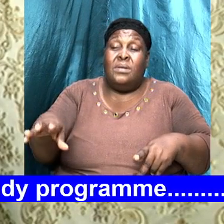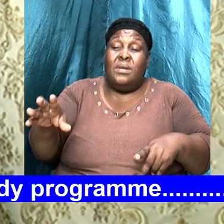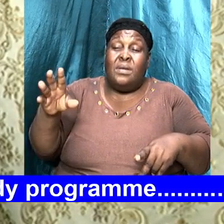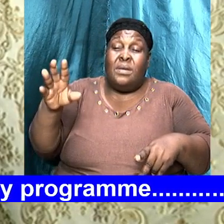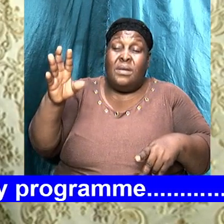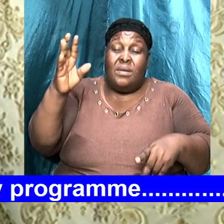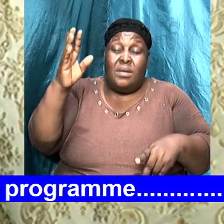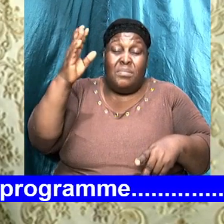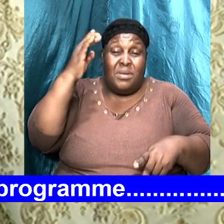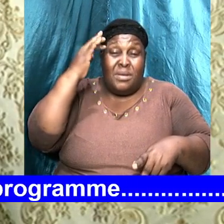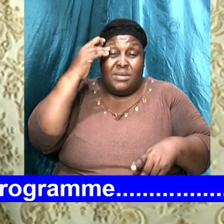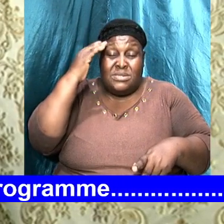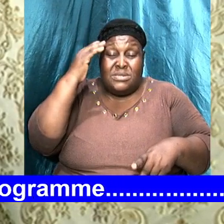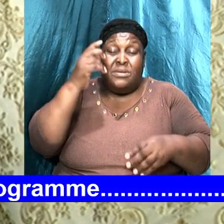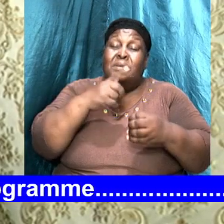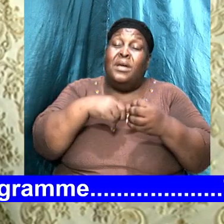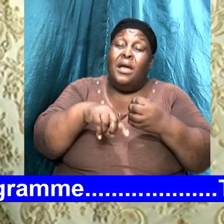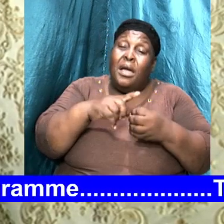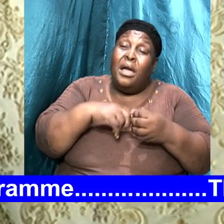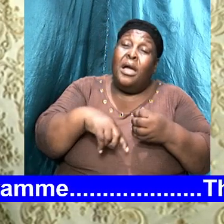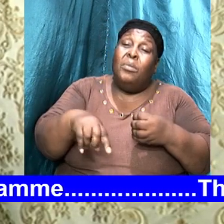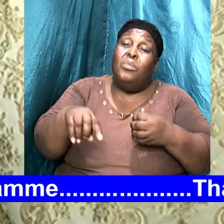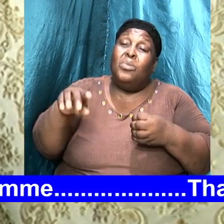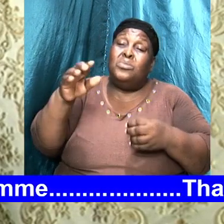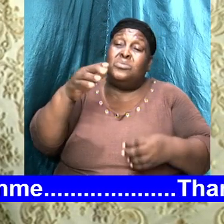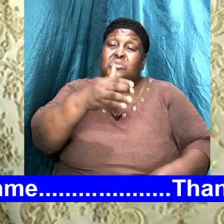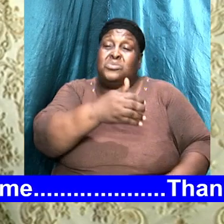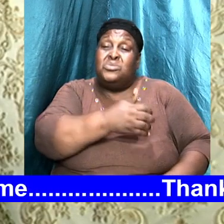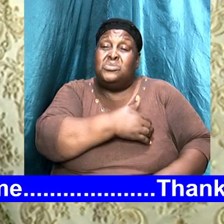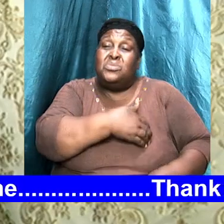he will not tell you that if you pray one prayer